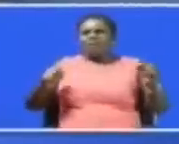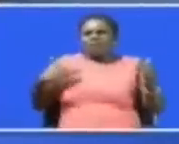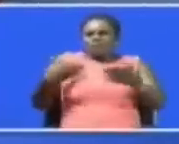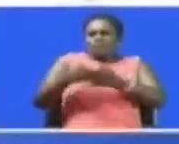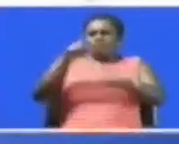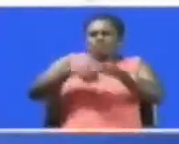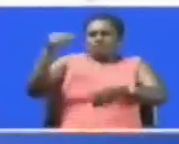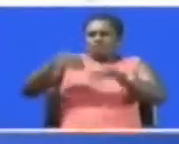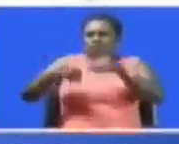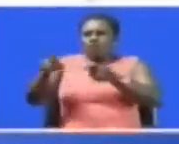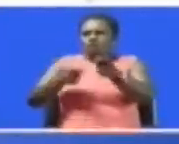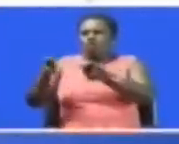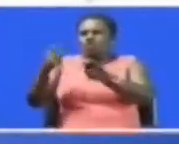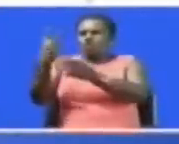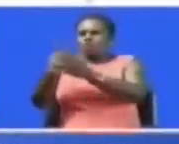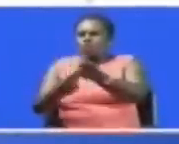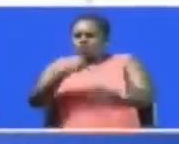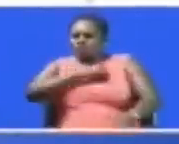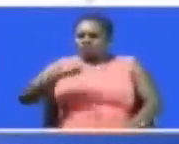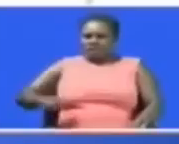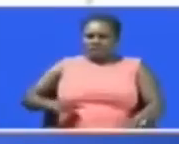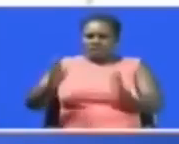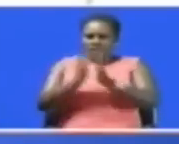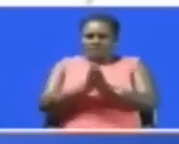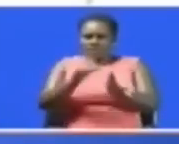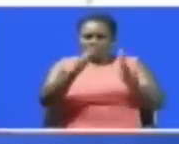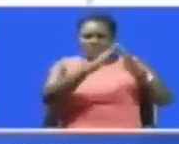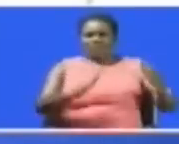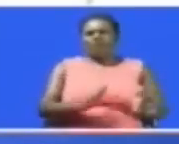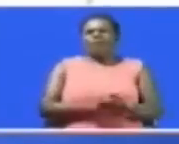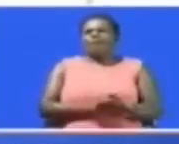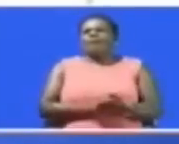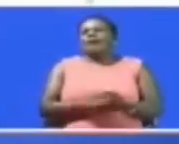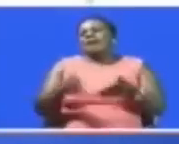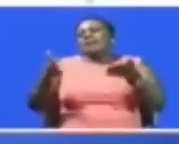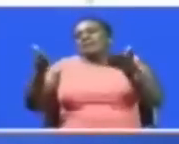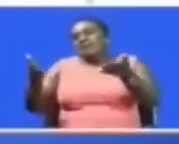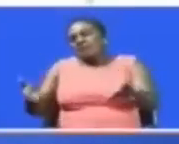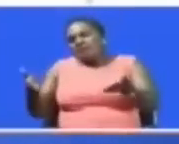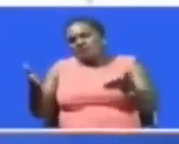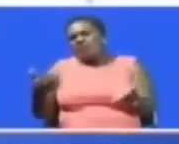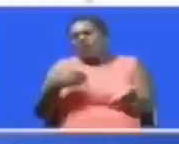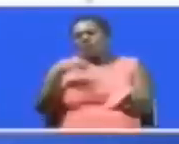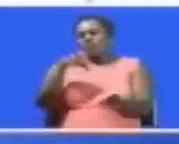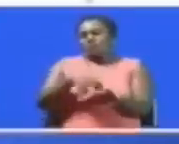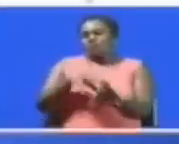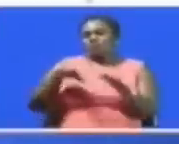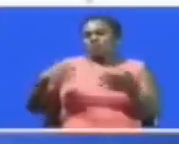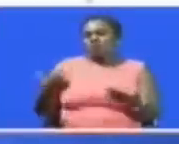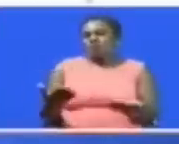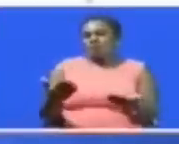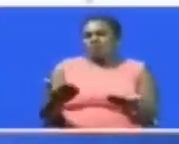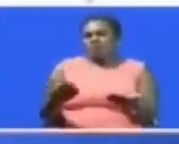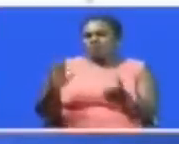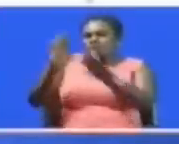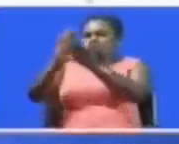had the elections. He was controlling both the Senate and the House of Representatives. Right. So let him respond now, to that. Now we have a situation